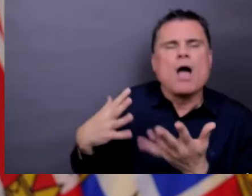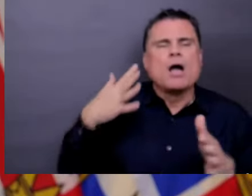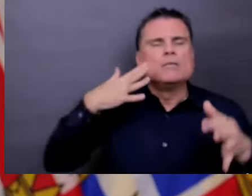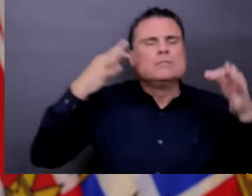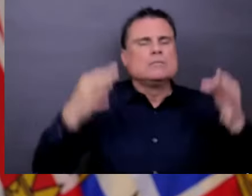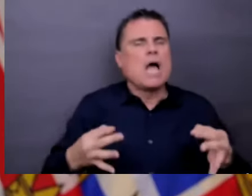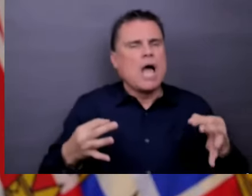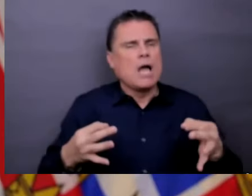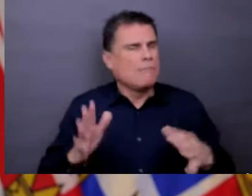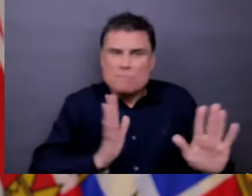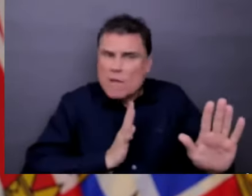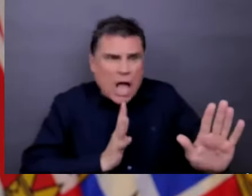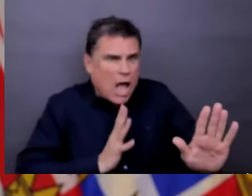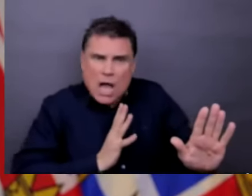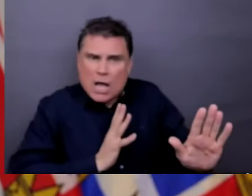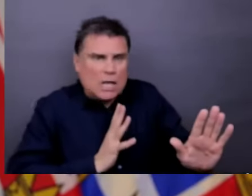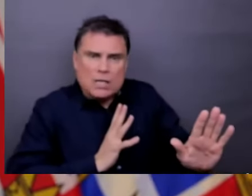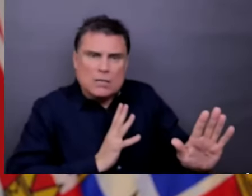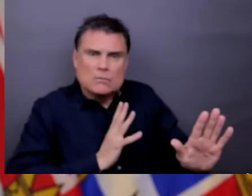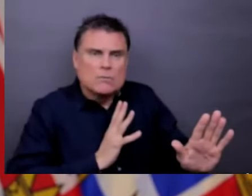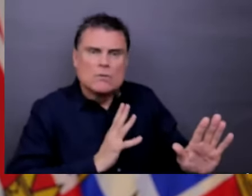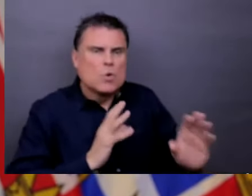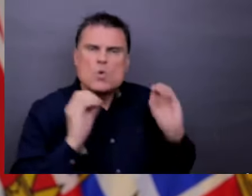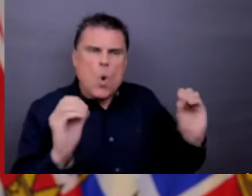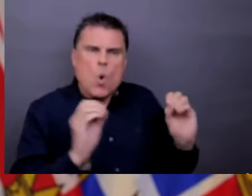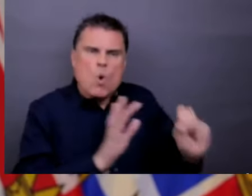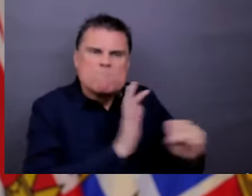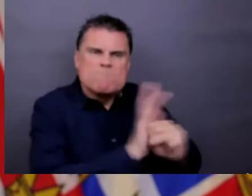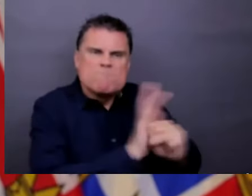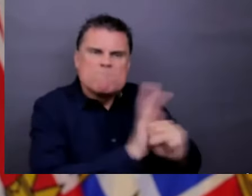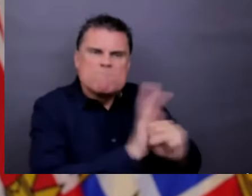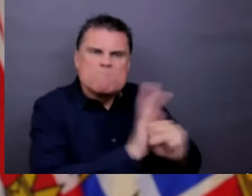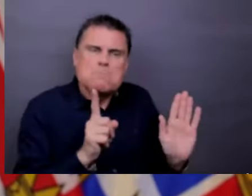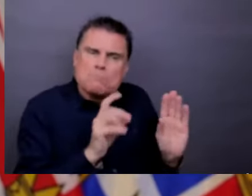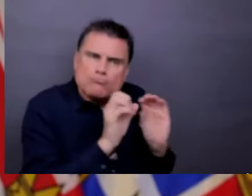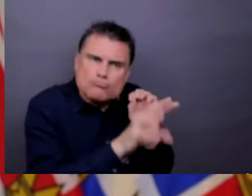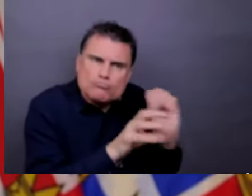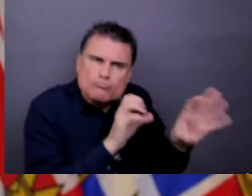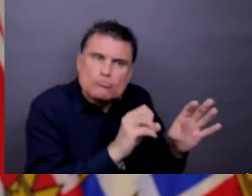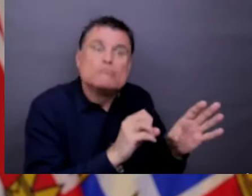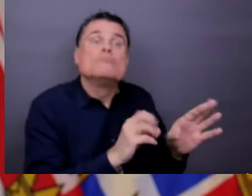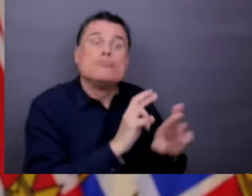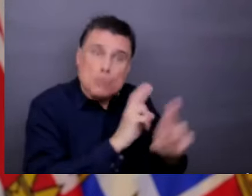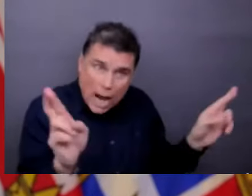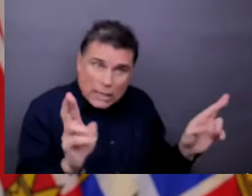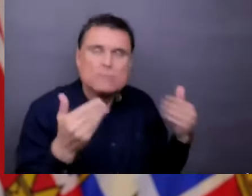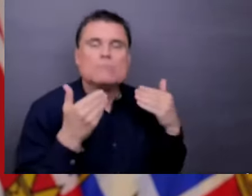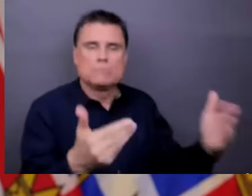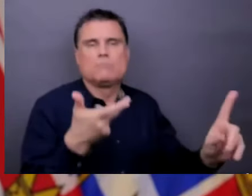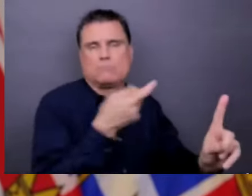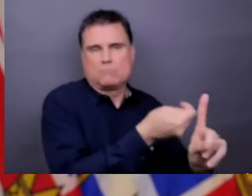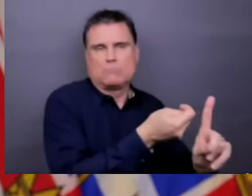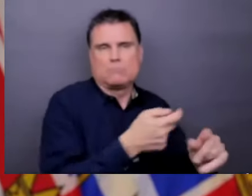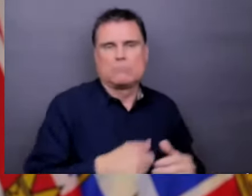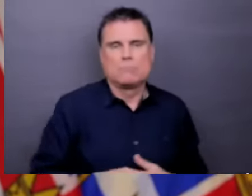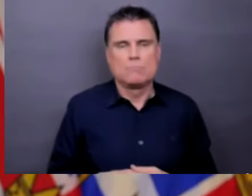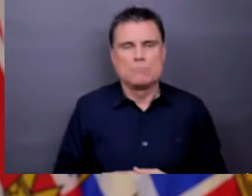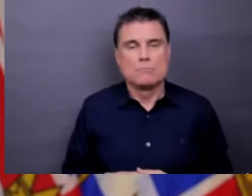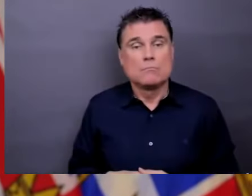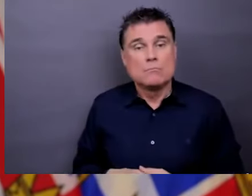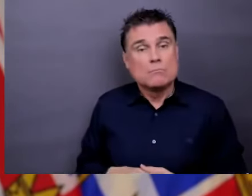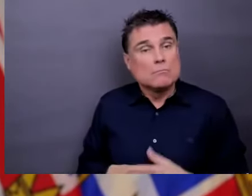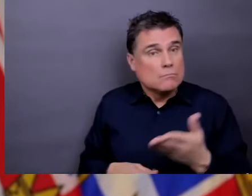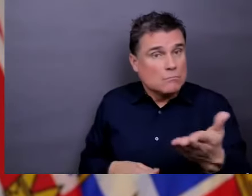talking about the shortage of vaccine, but I was wondering if you could tell me when second doses might be rolled out in these two particular